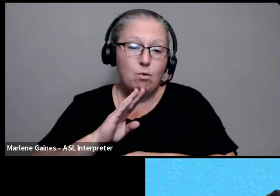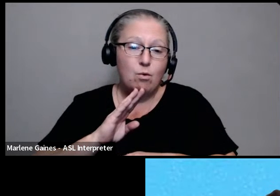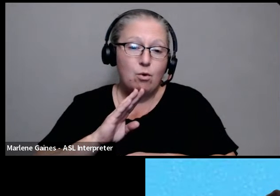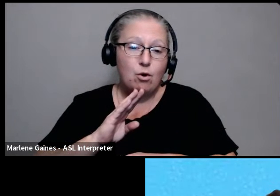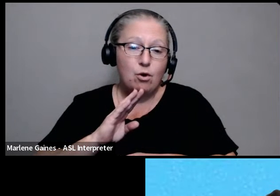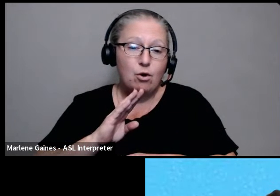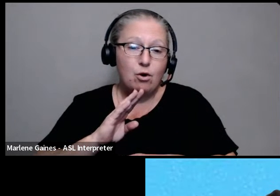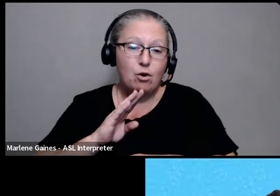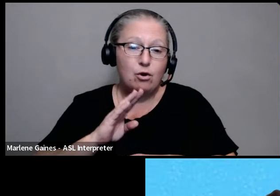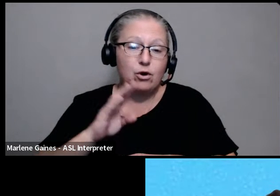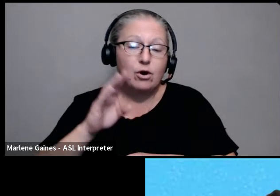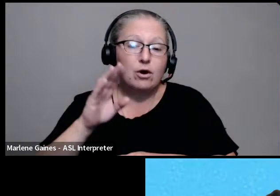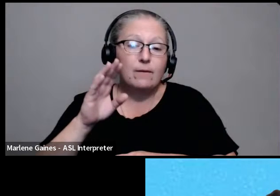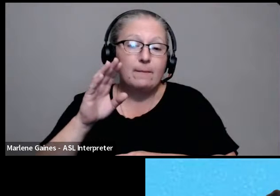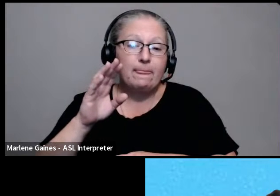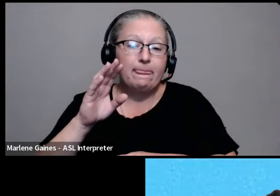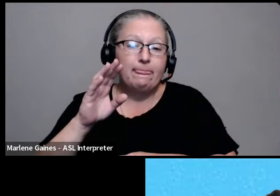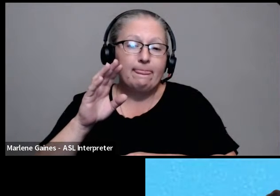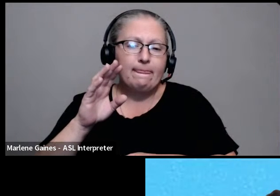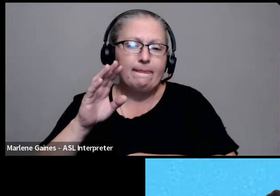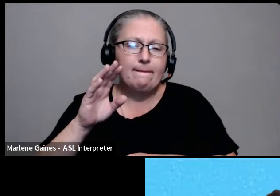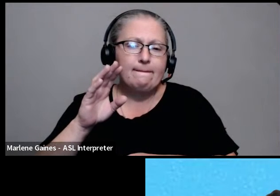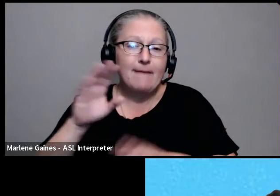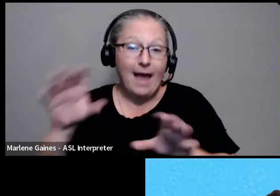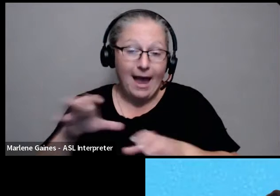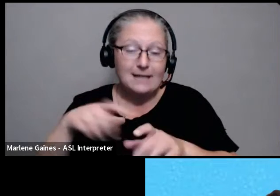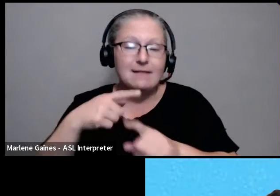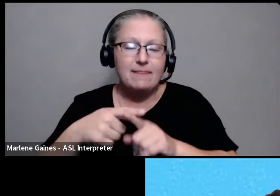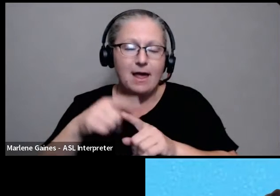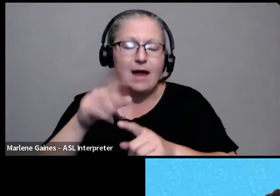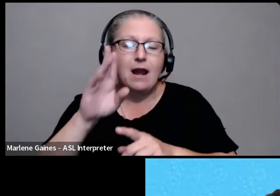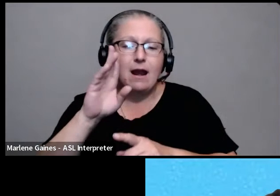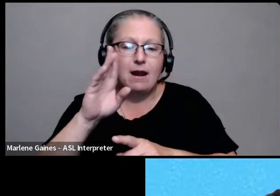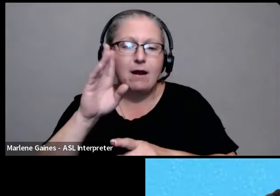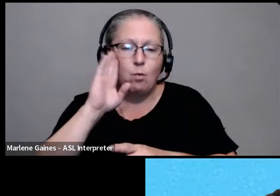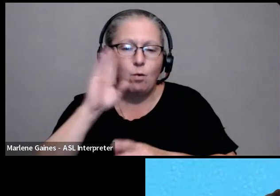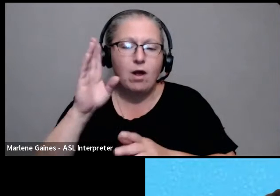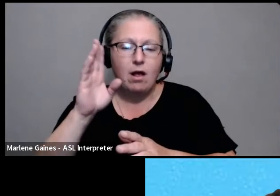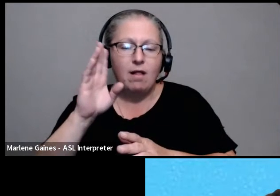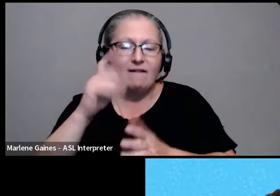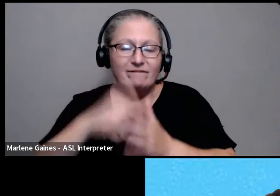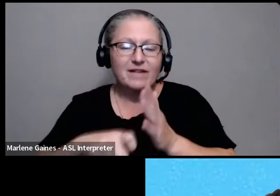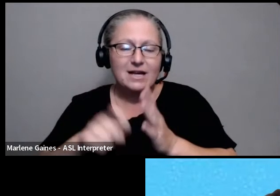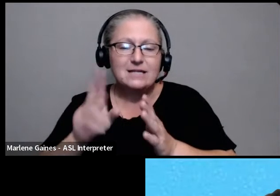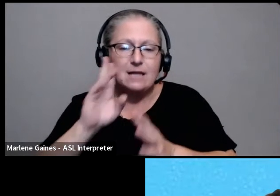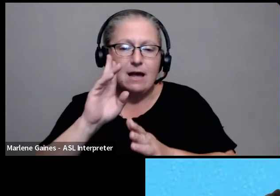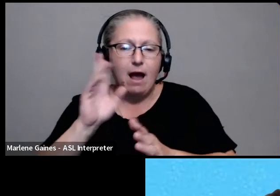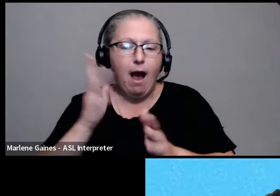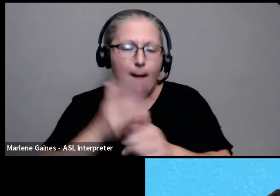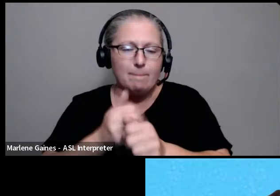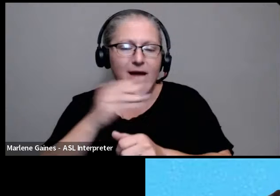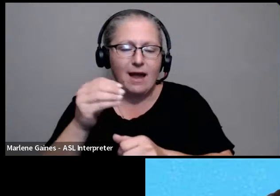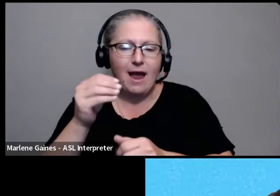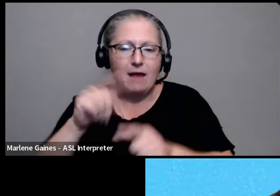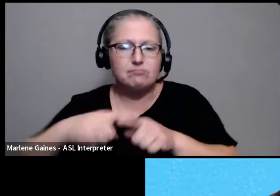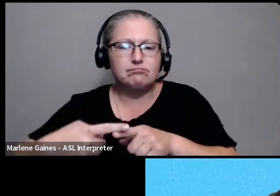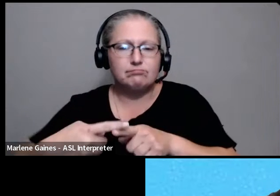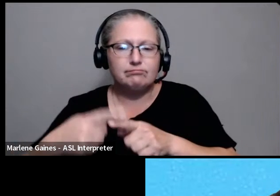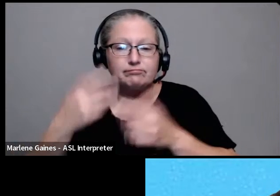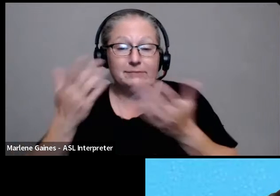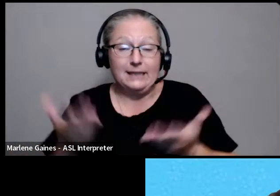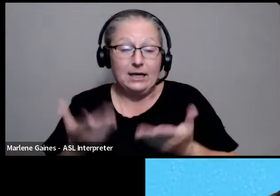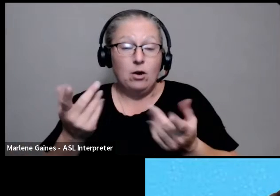those fees would be updated and implemented. So tonight, we're here to